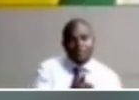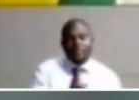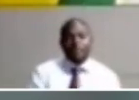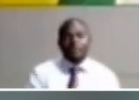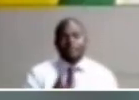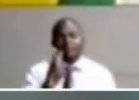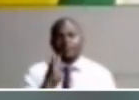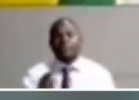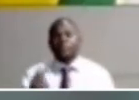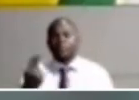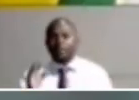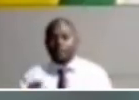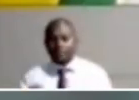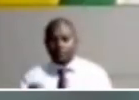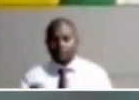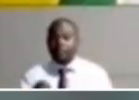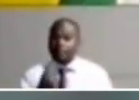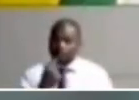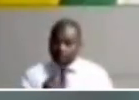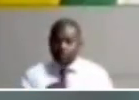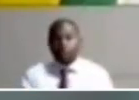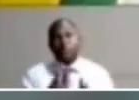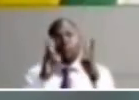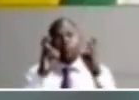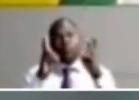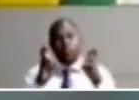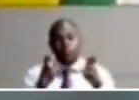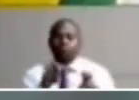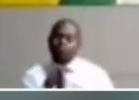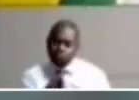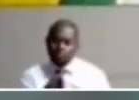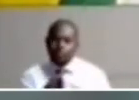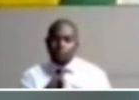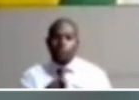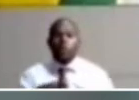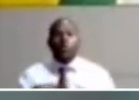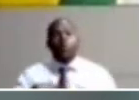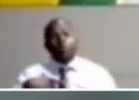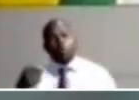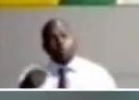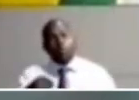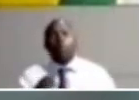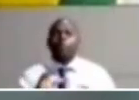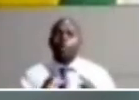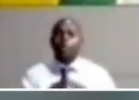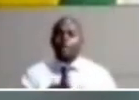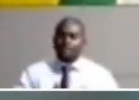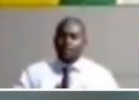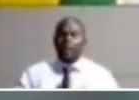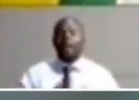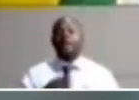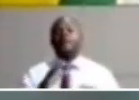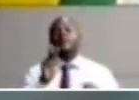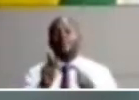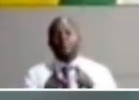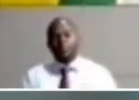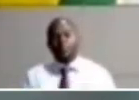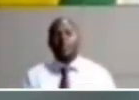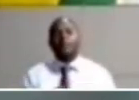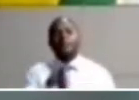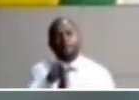verse 20. It says in quotes, "Go home, my people, and lock your